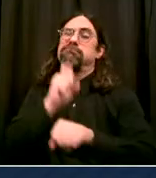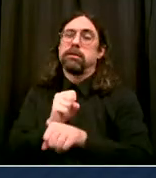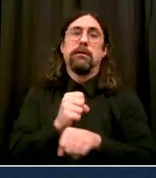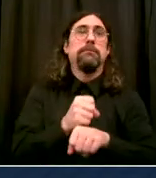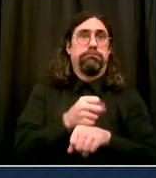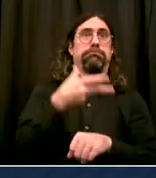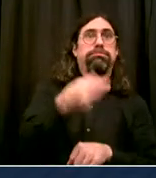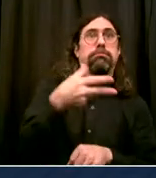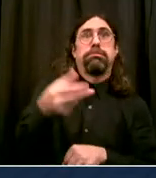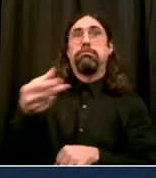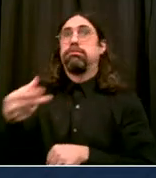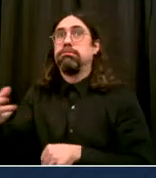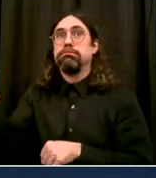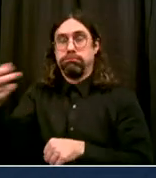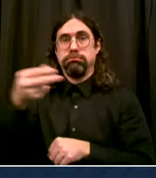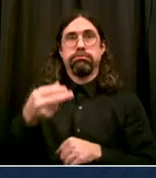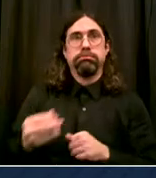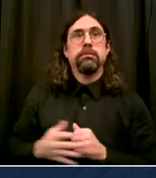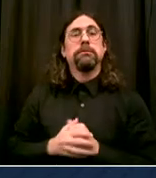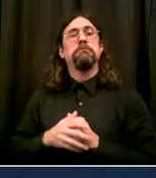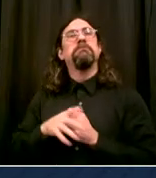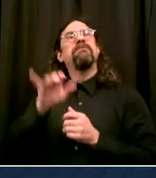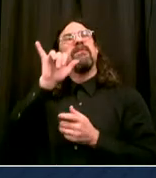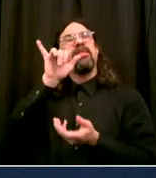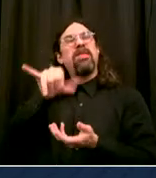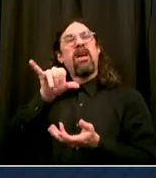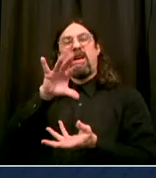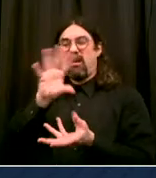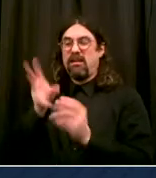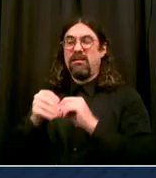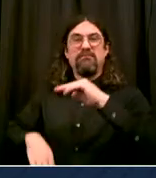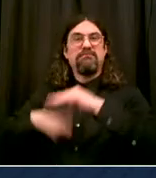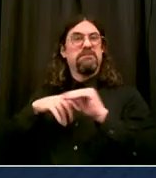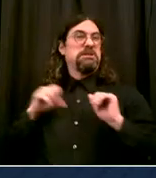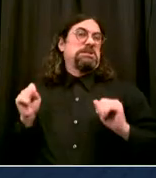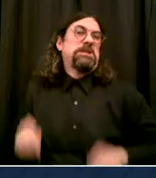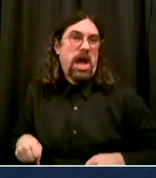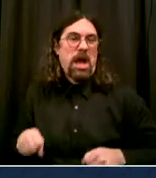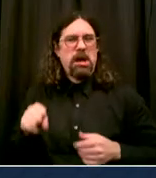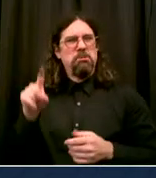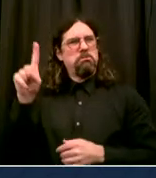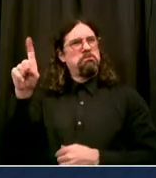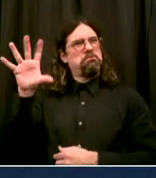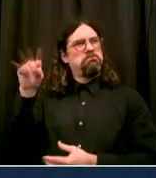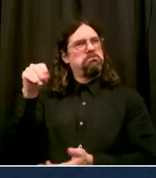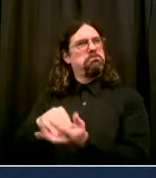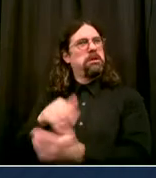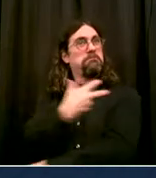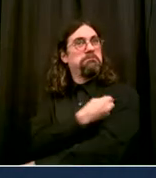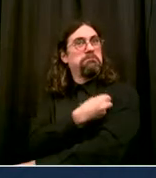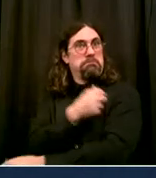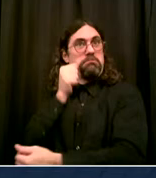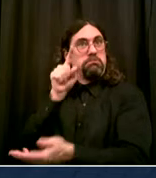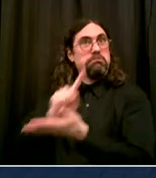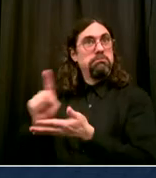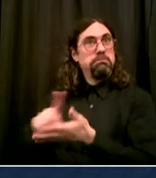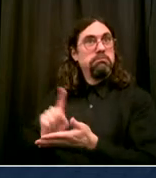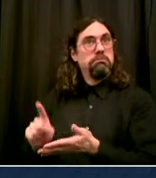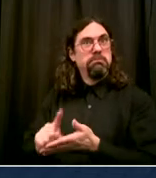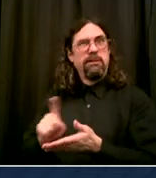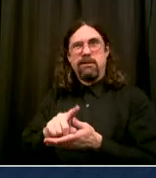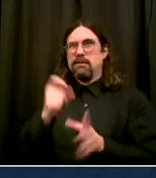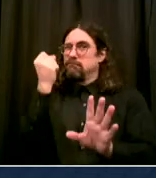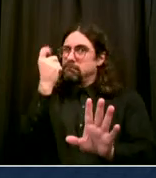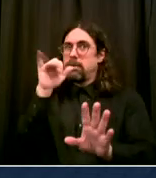capacity, growing to 300,000 by the end of January. And that includes three major components.